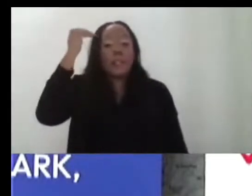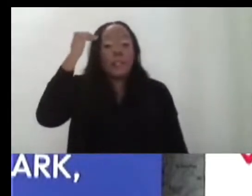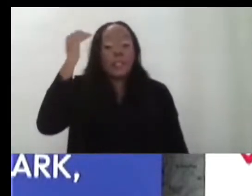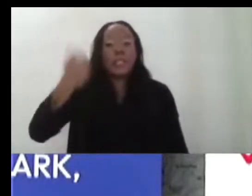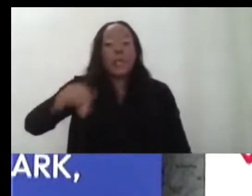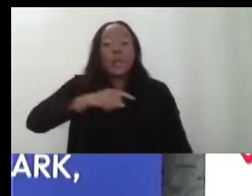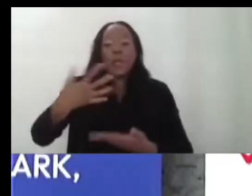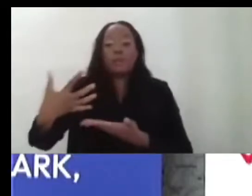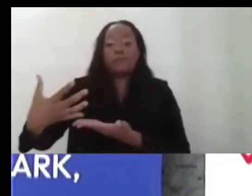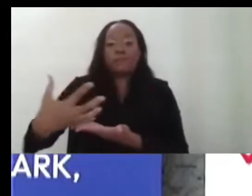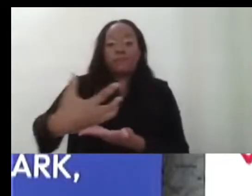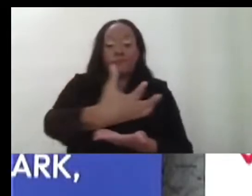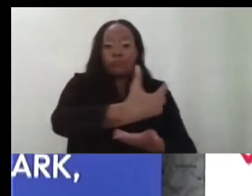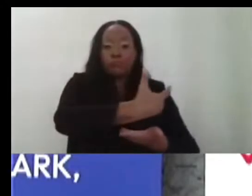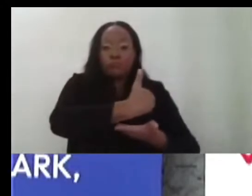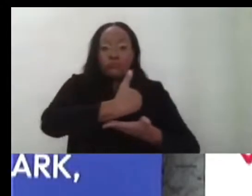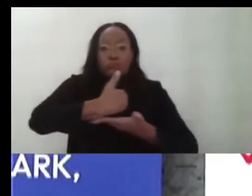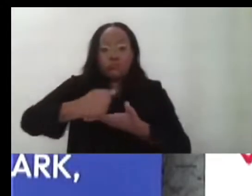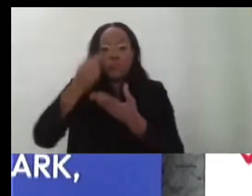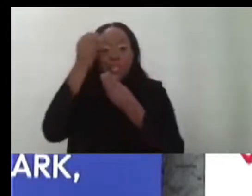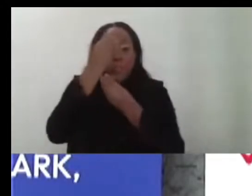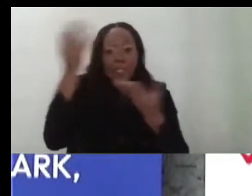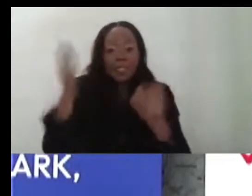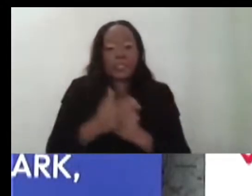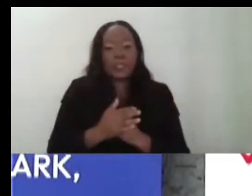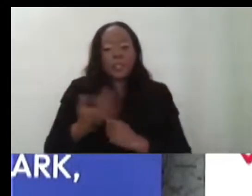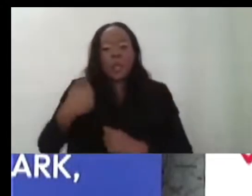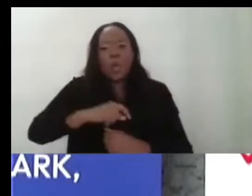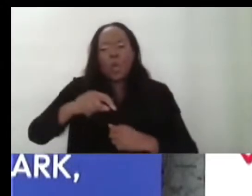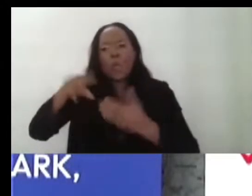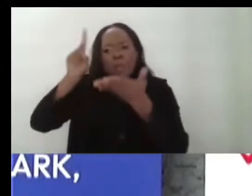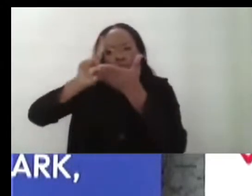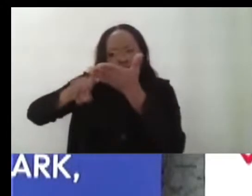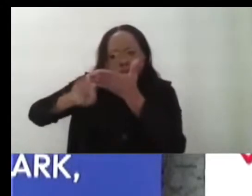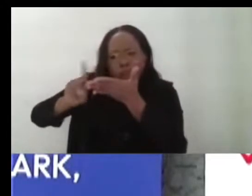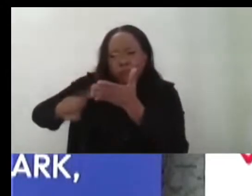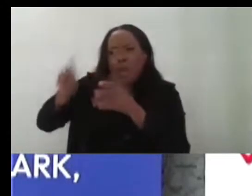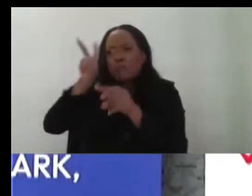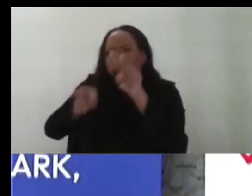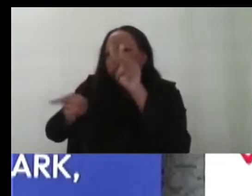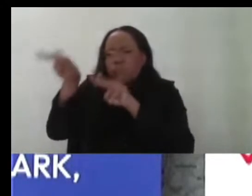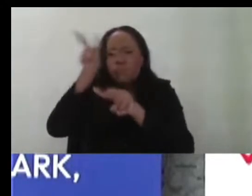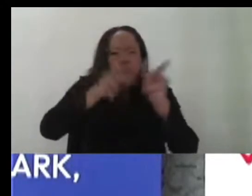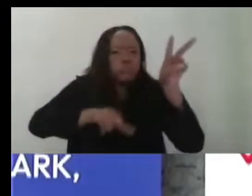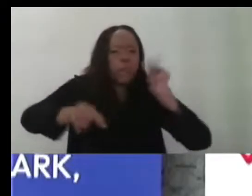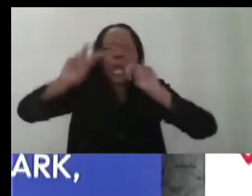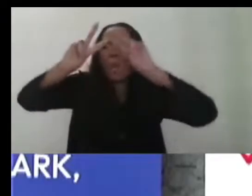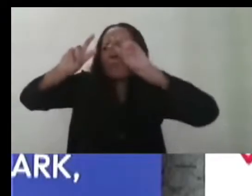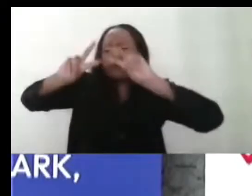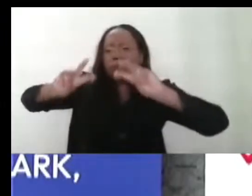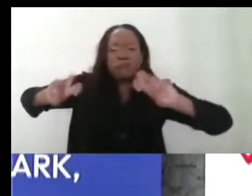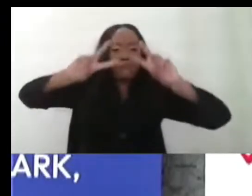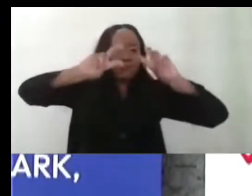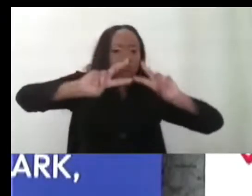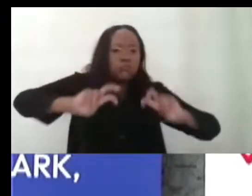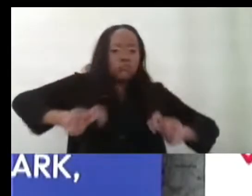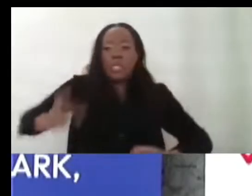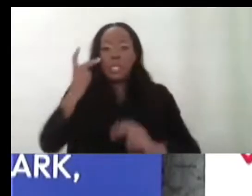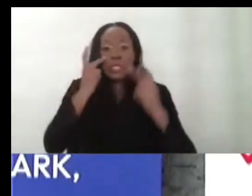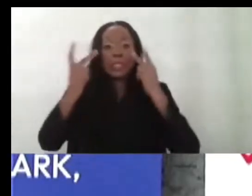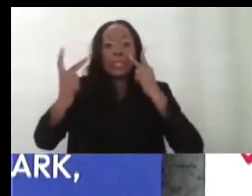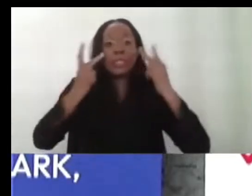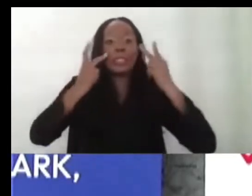information, conduct vulnerability and risk assessments, endeavoring to understand the vulnerabilities about